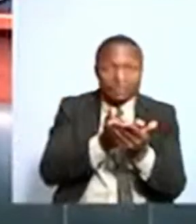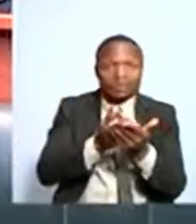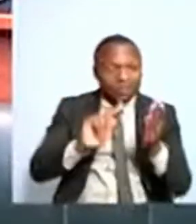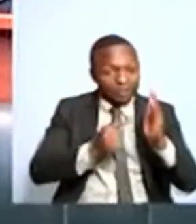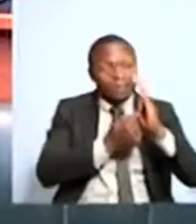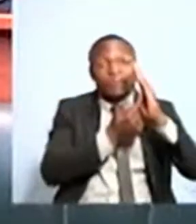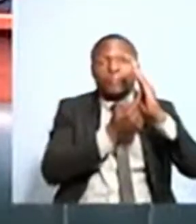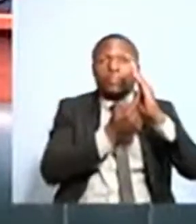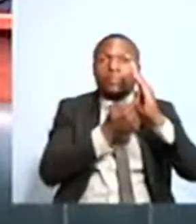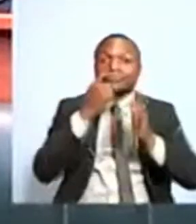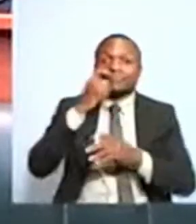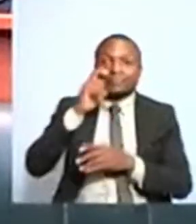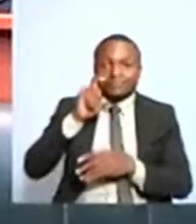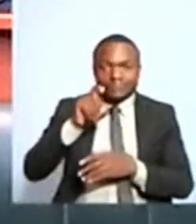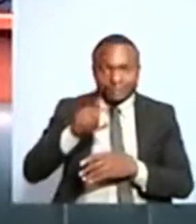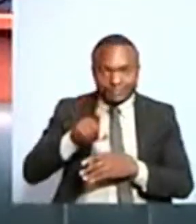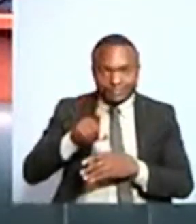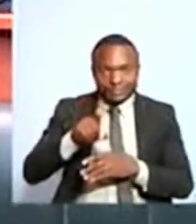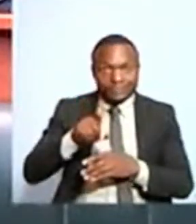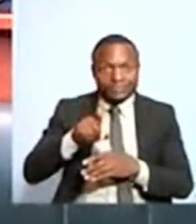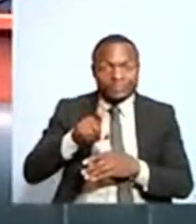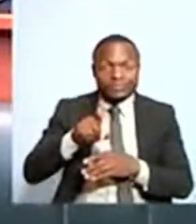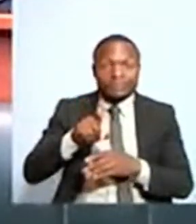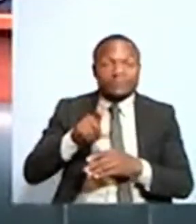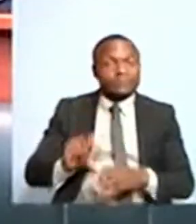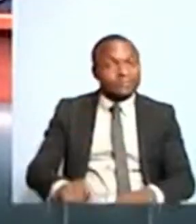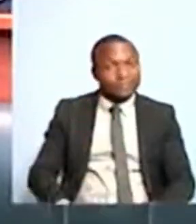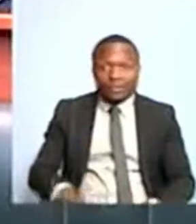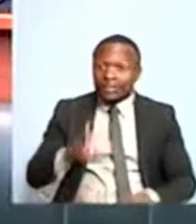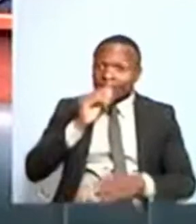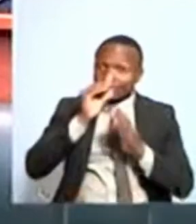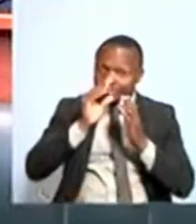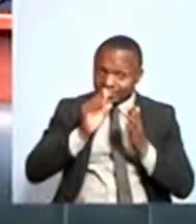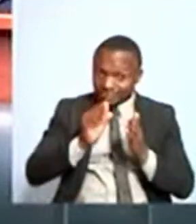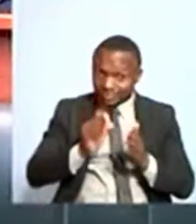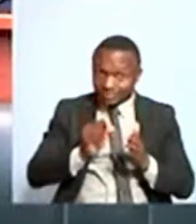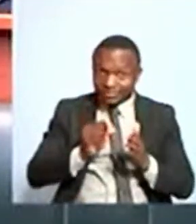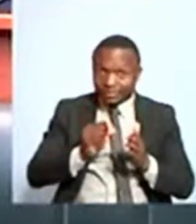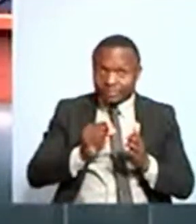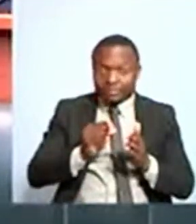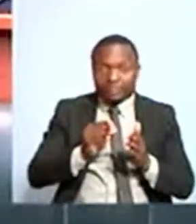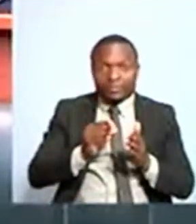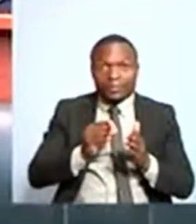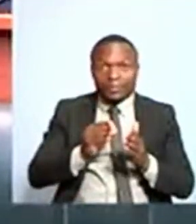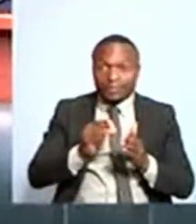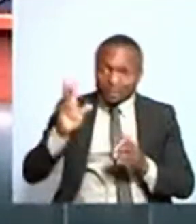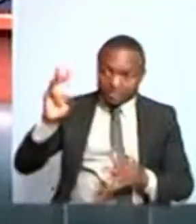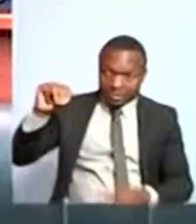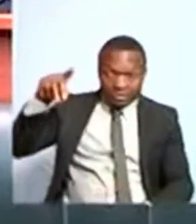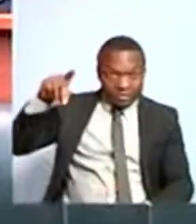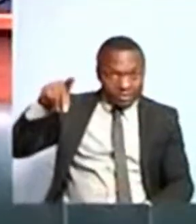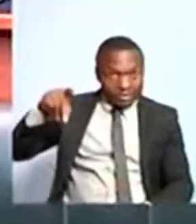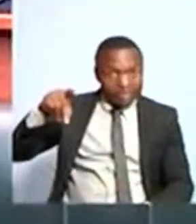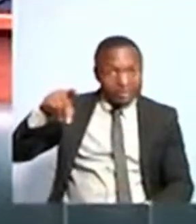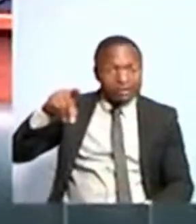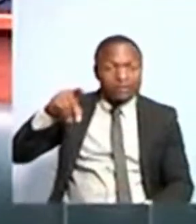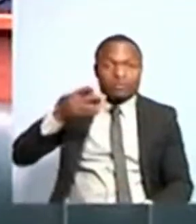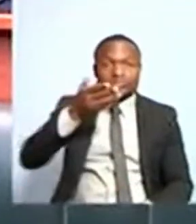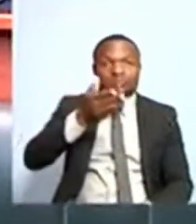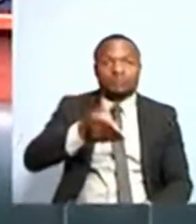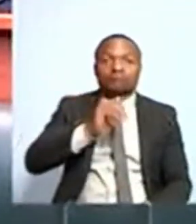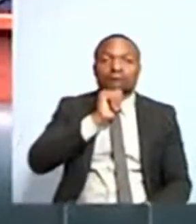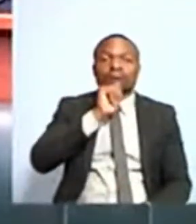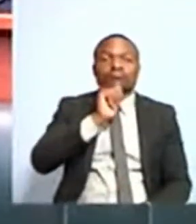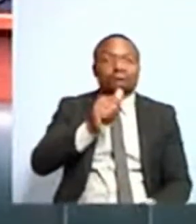of order arises from the fact, Mr. Speaker, and as conceded by the Honourable Member, that that is no longer